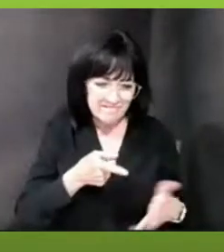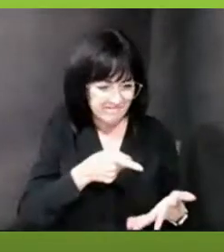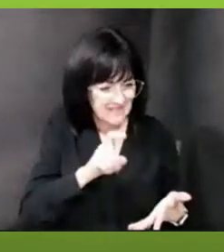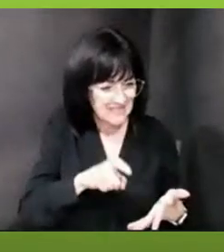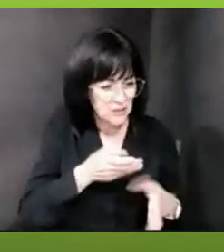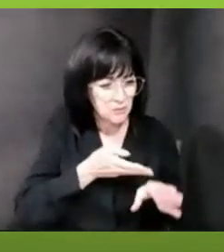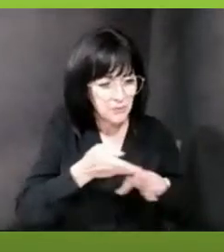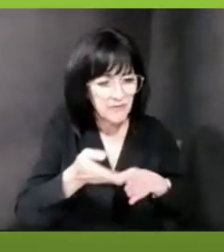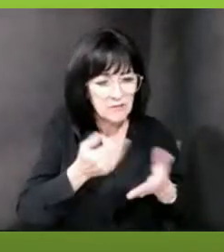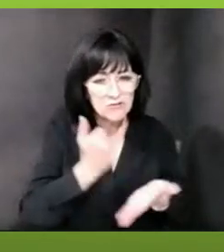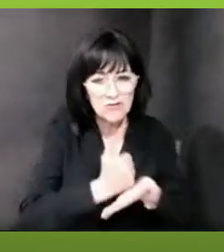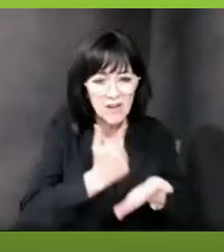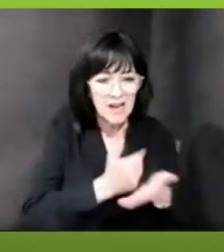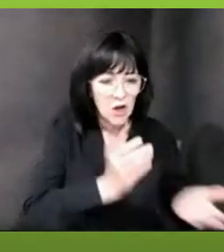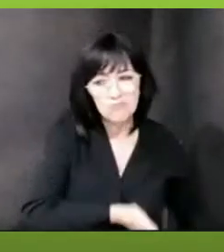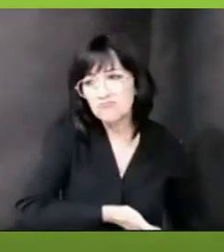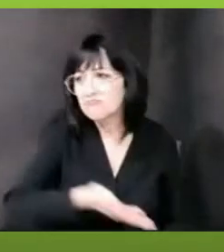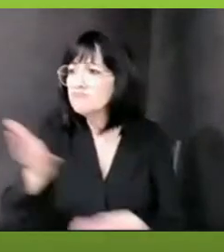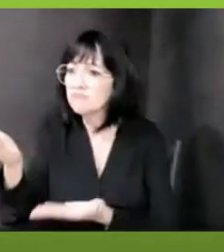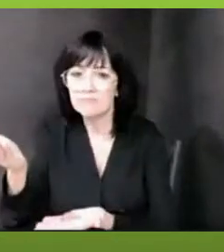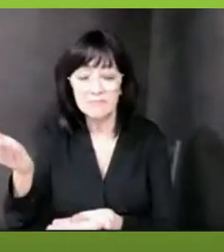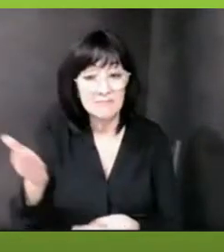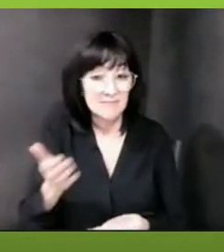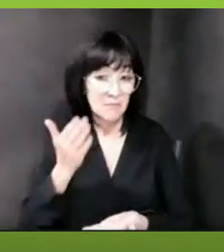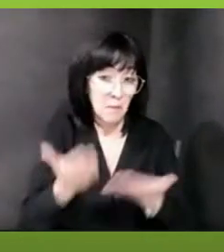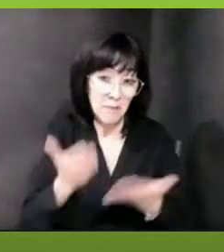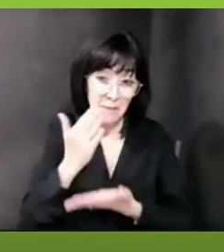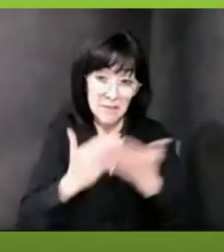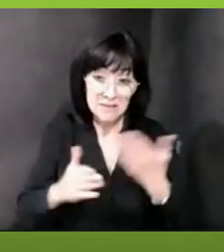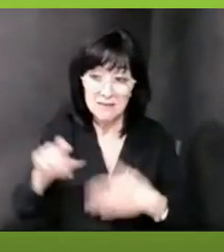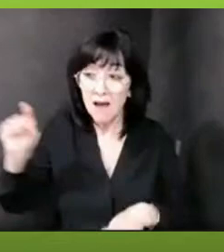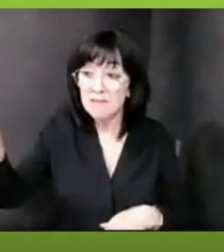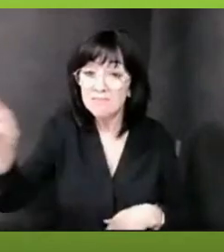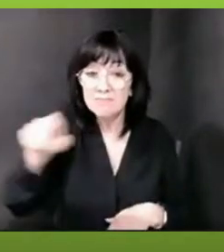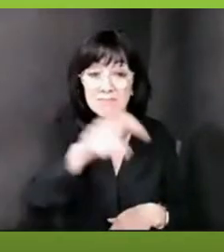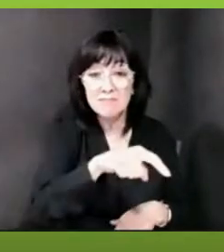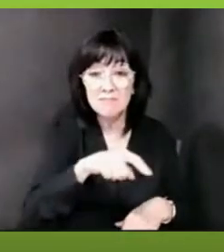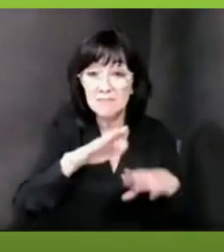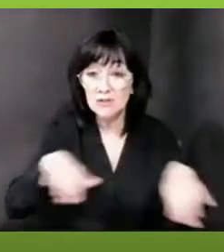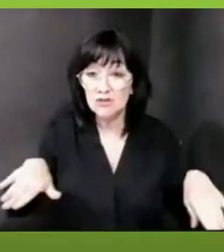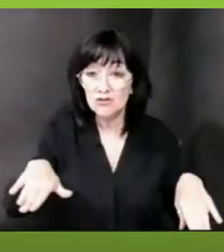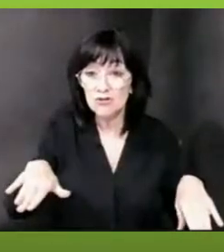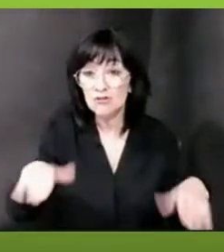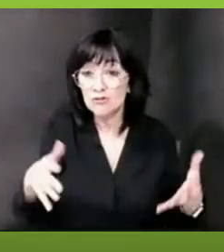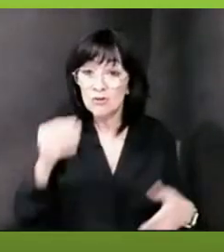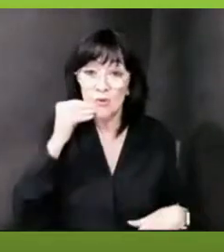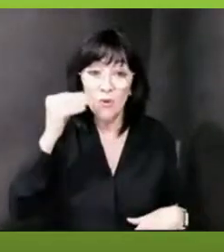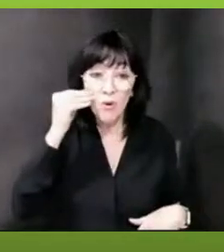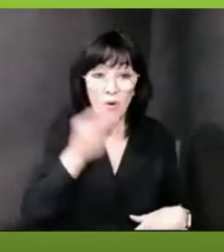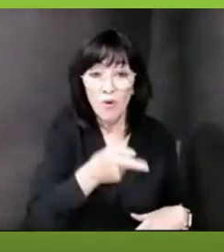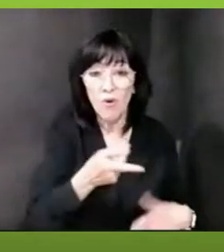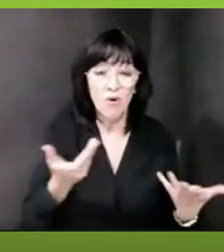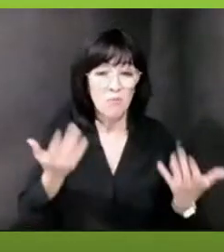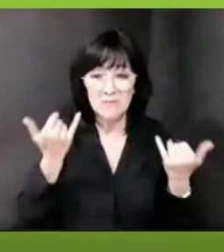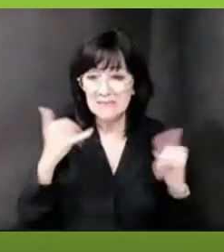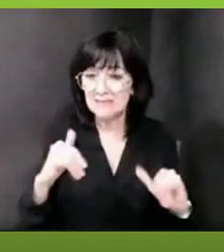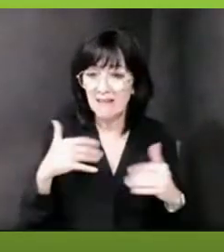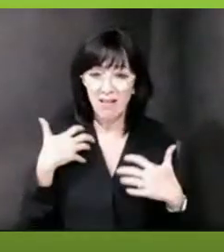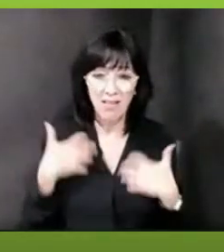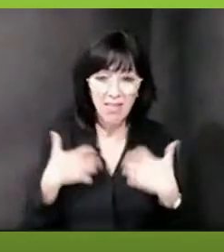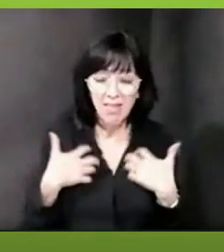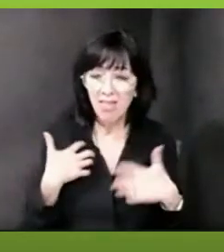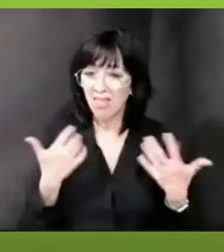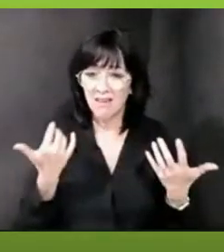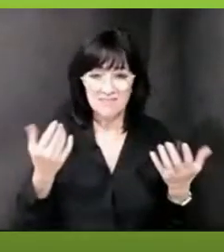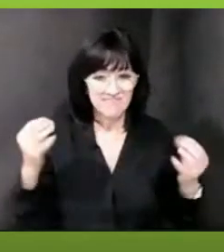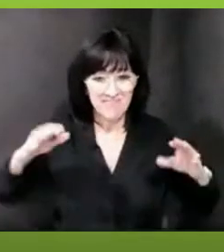other children who maybe didn't get access to resources that we want to continue to check on. And I think, when we think about what caused